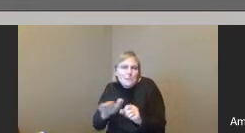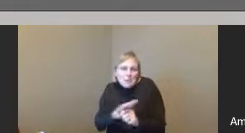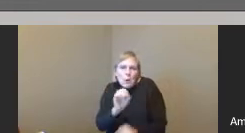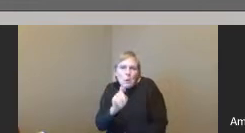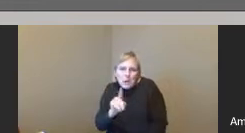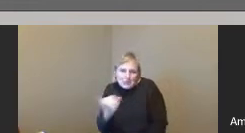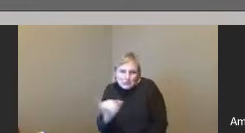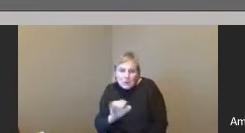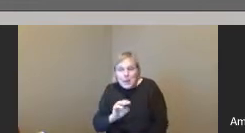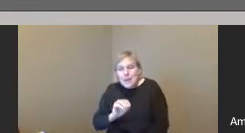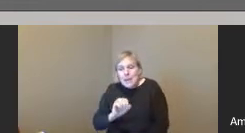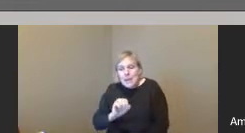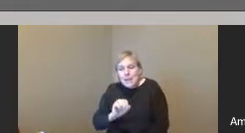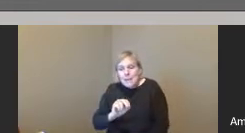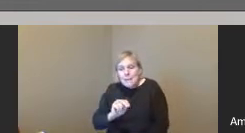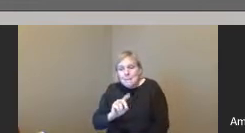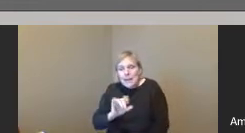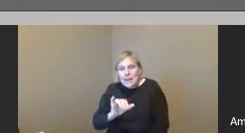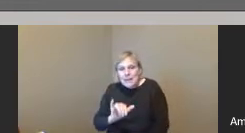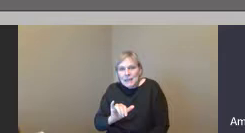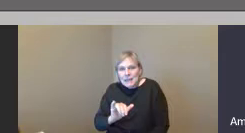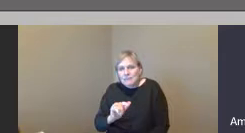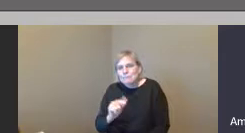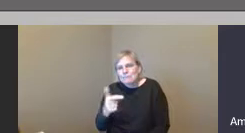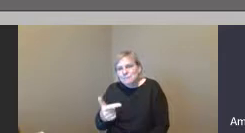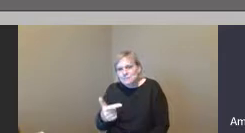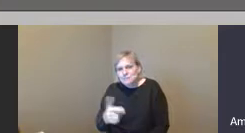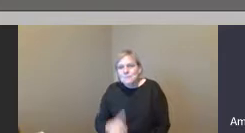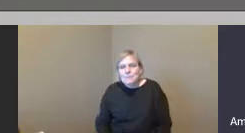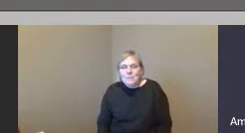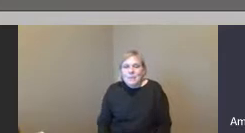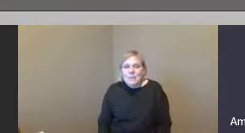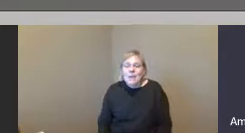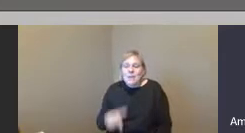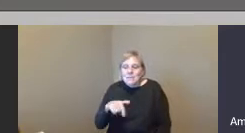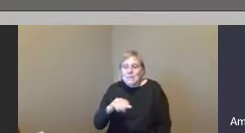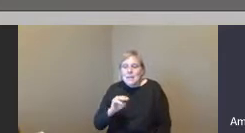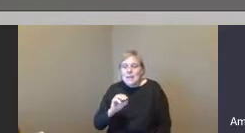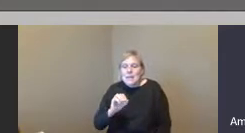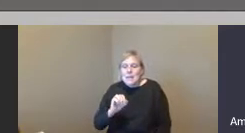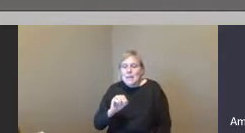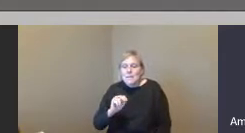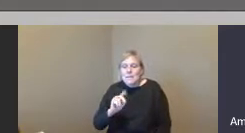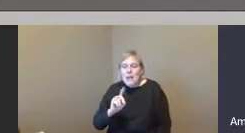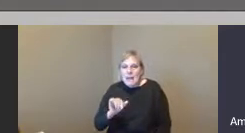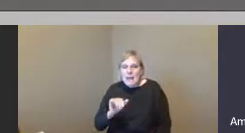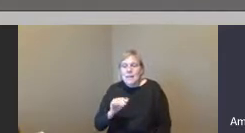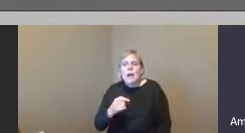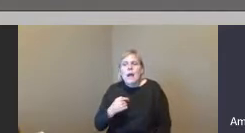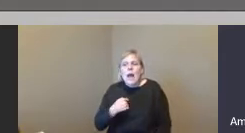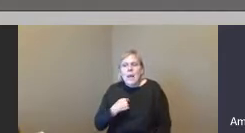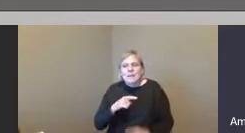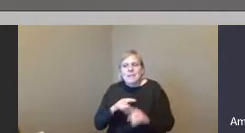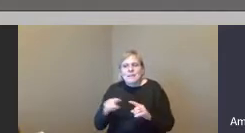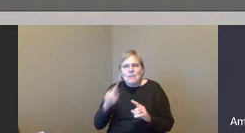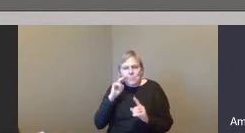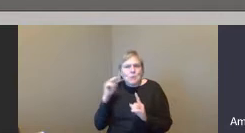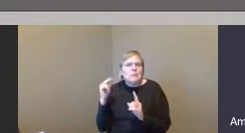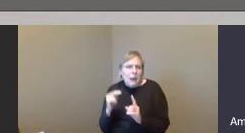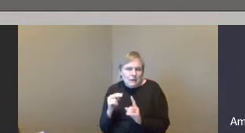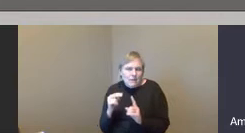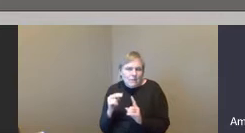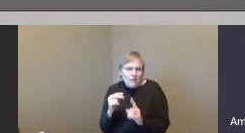So Mandy, you have the floor. All right, so Andy, I come from this from a different